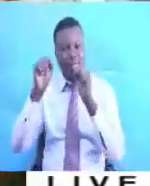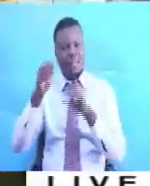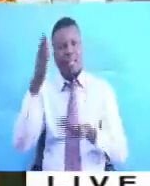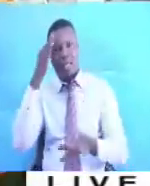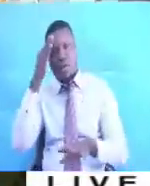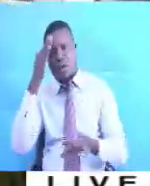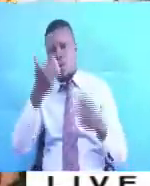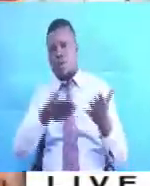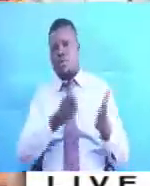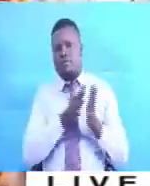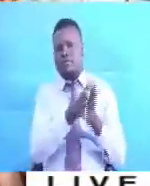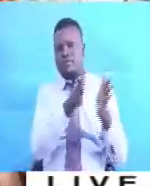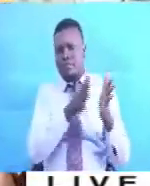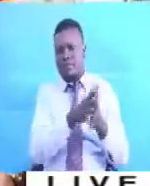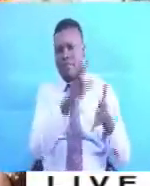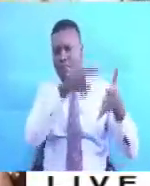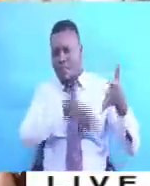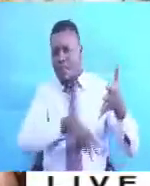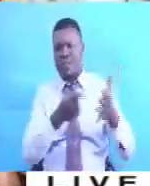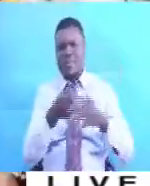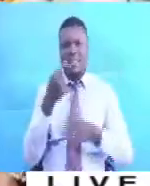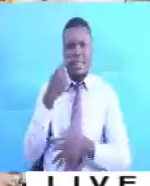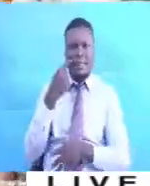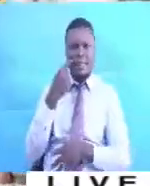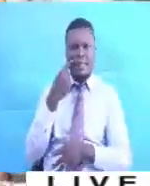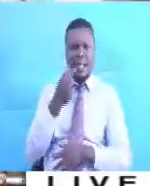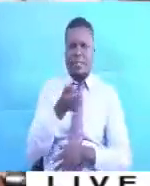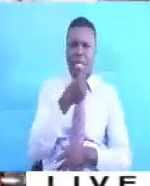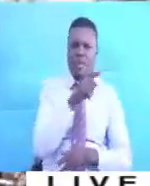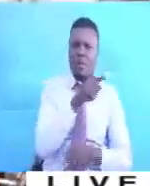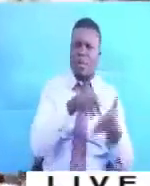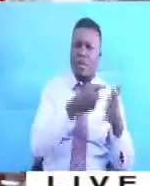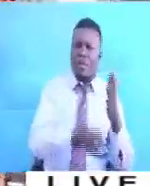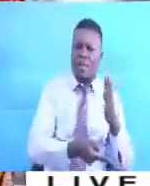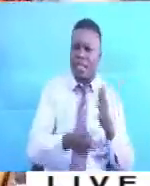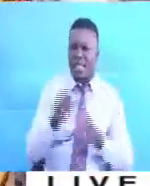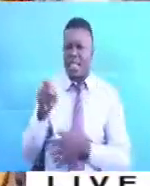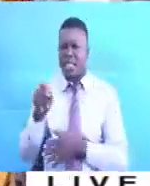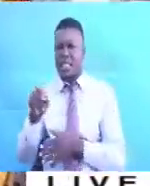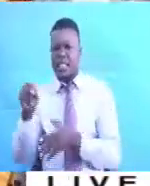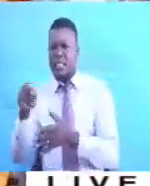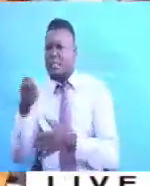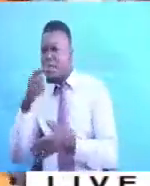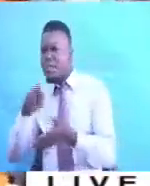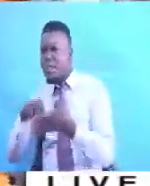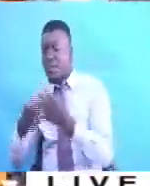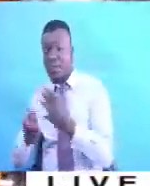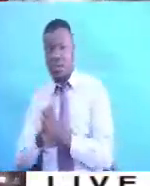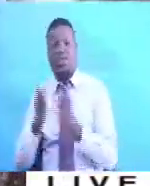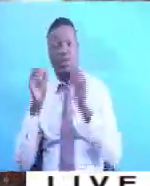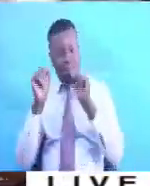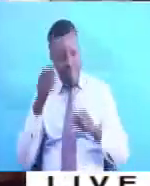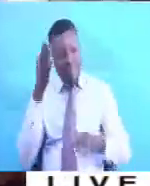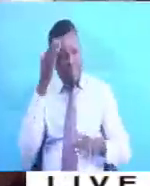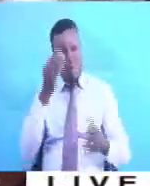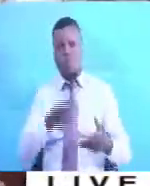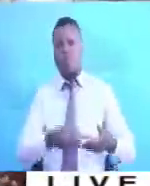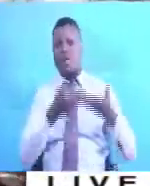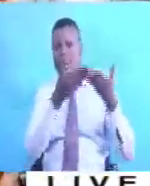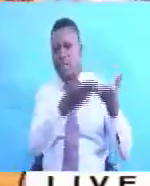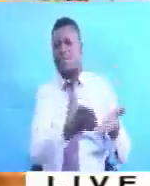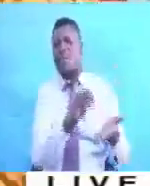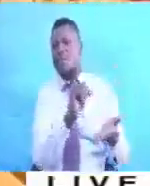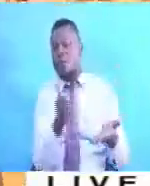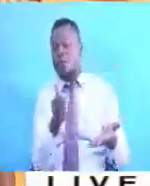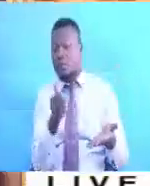the contraindications of drug X. In other words, which disease conditions must you not give this drug because somebody